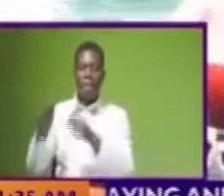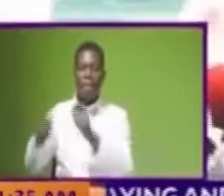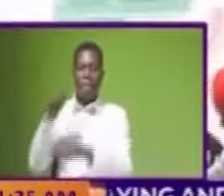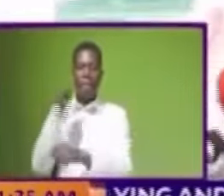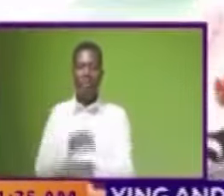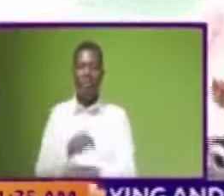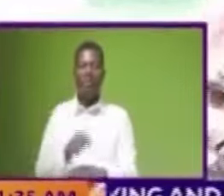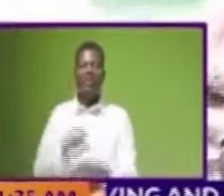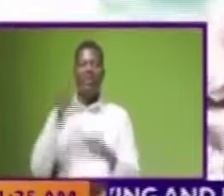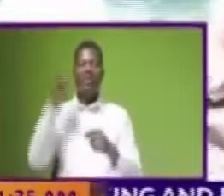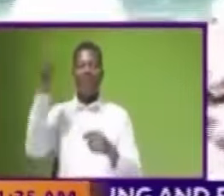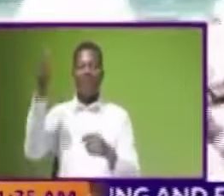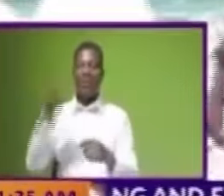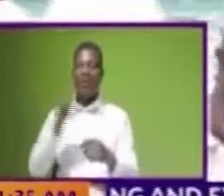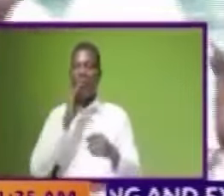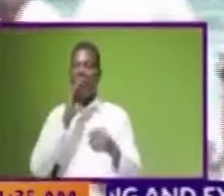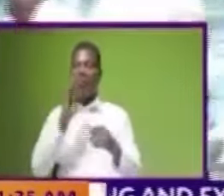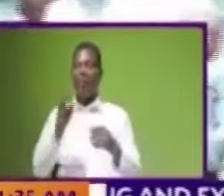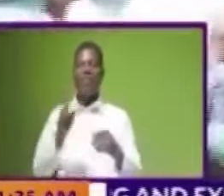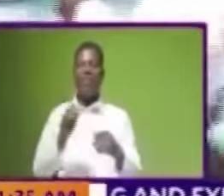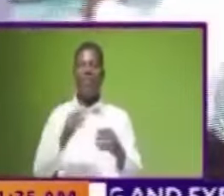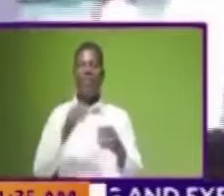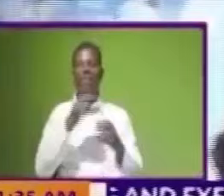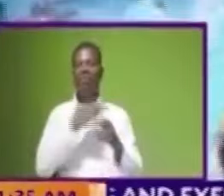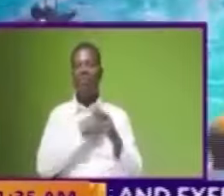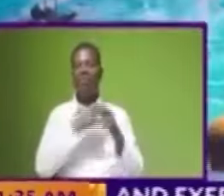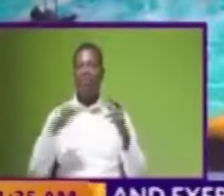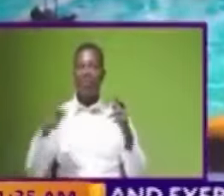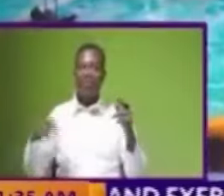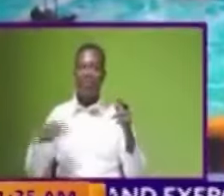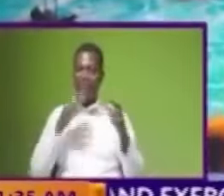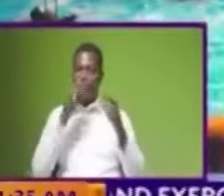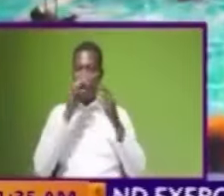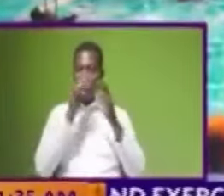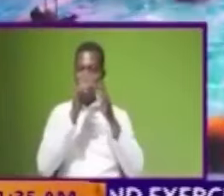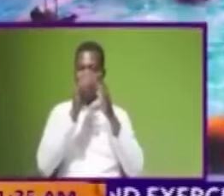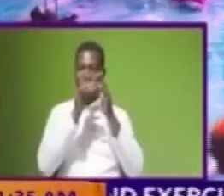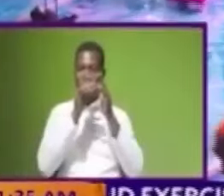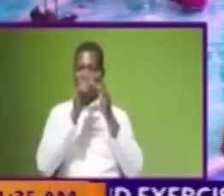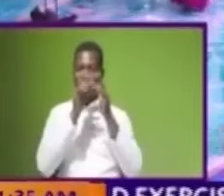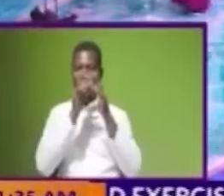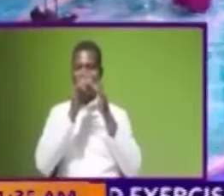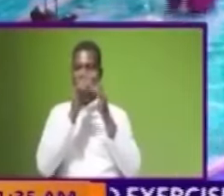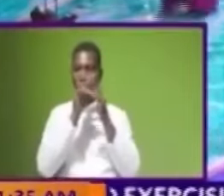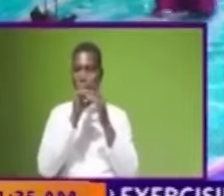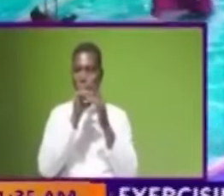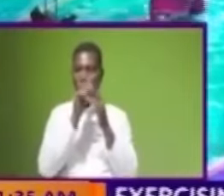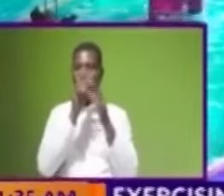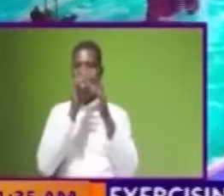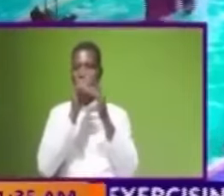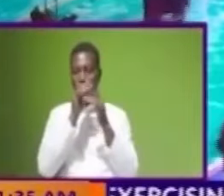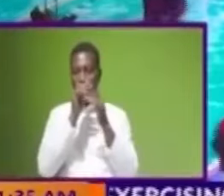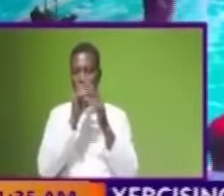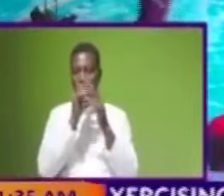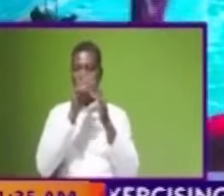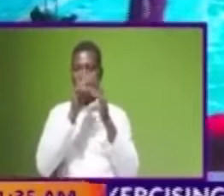Yeah. To ye Philadelphia bar,